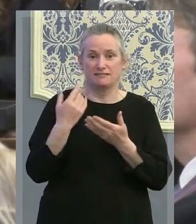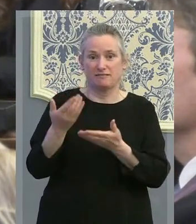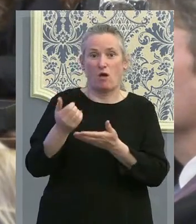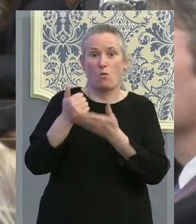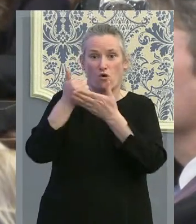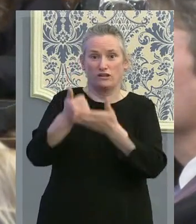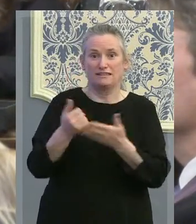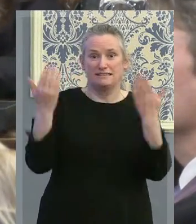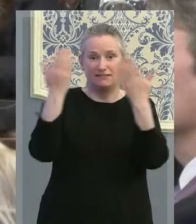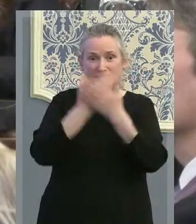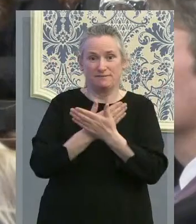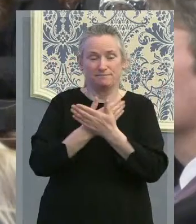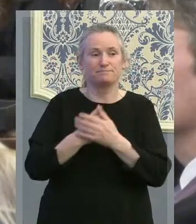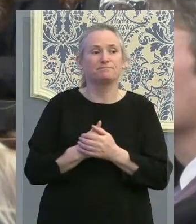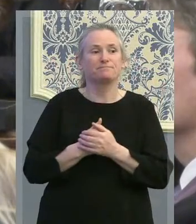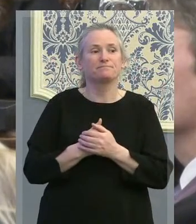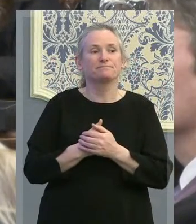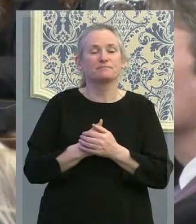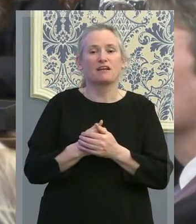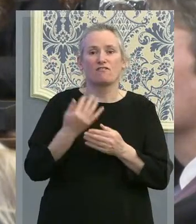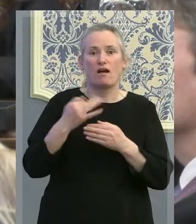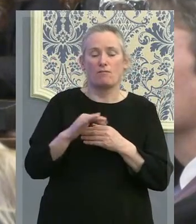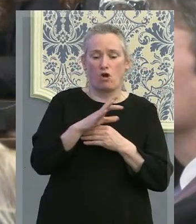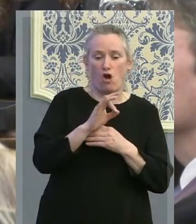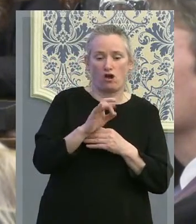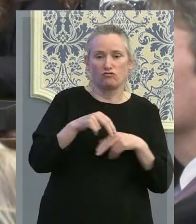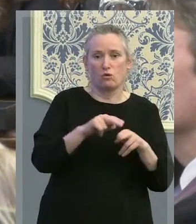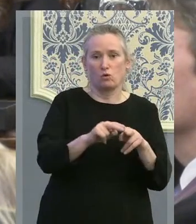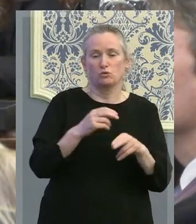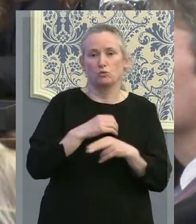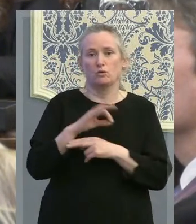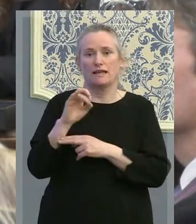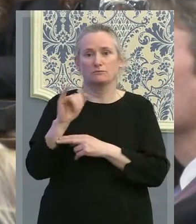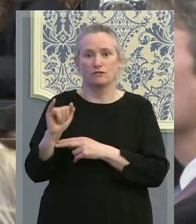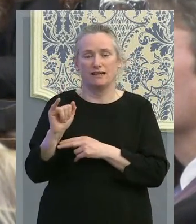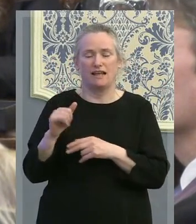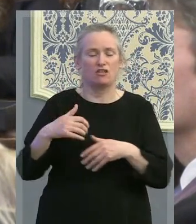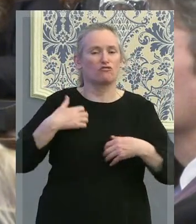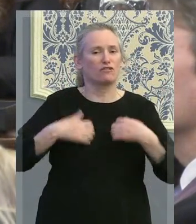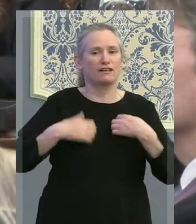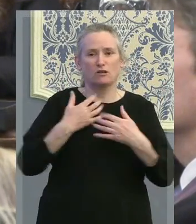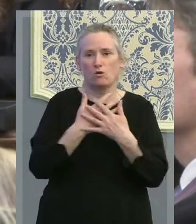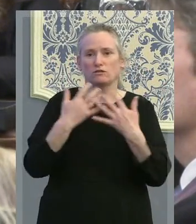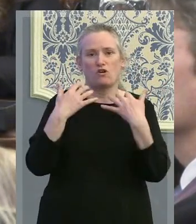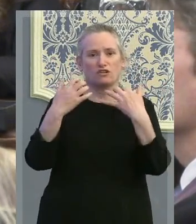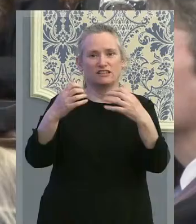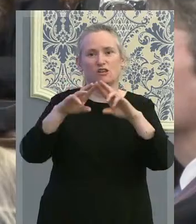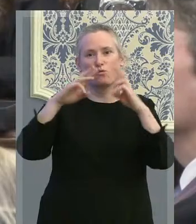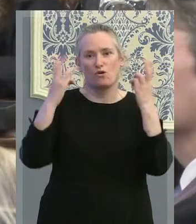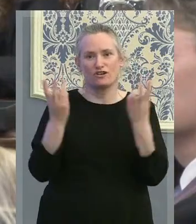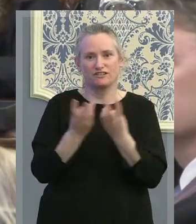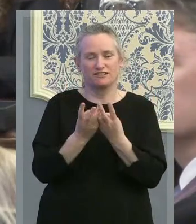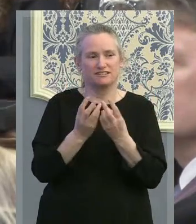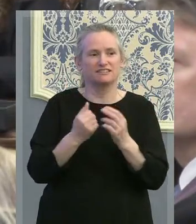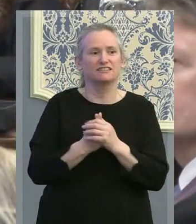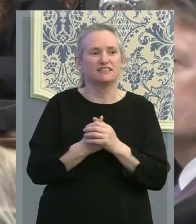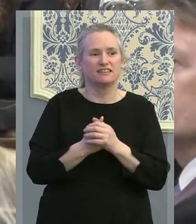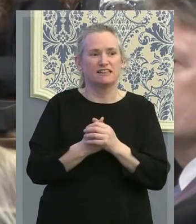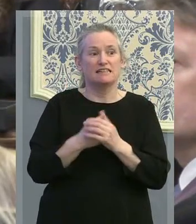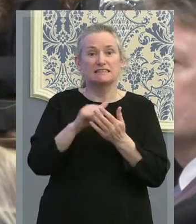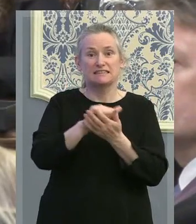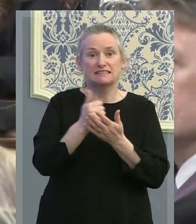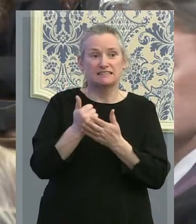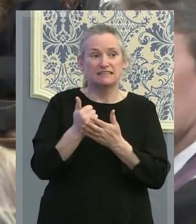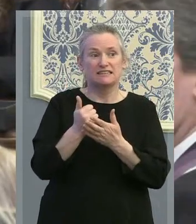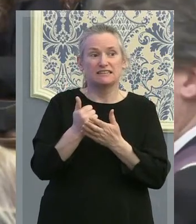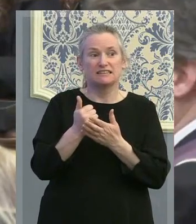this evening. From the Cork Road to Glastonbury, Gilbert has thrilled many audiences across the world, charted 16